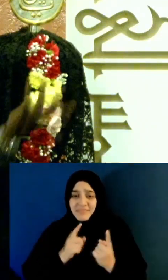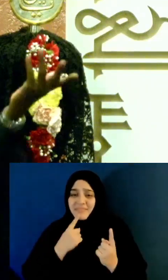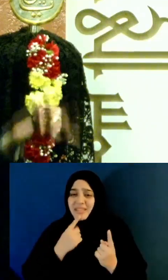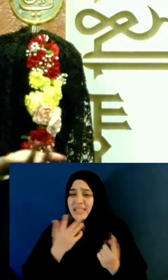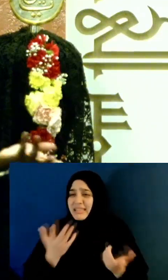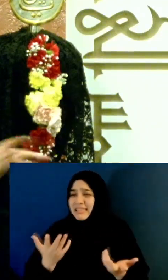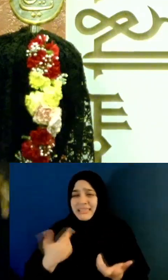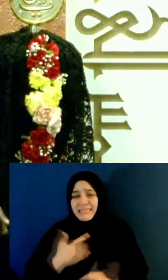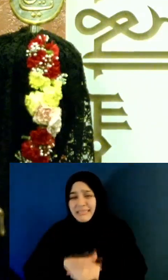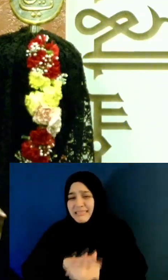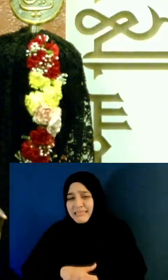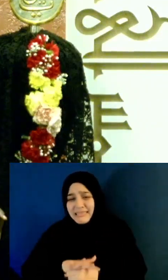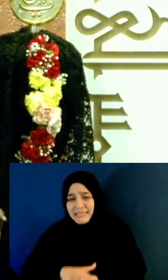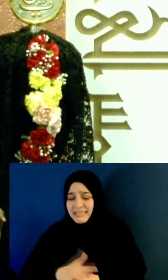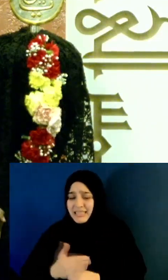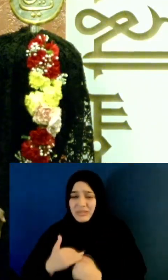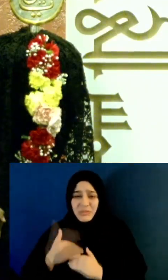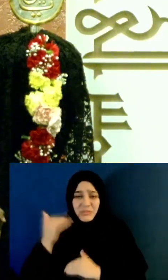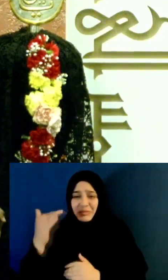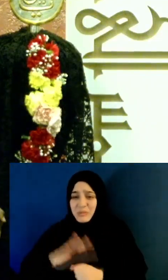What do I do, Sheikh?